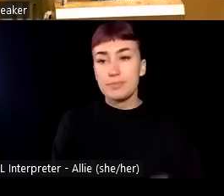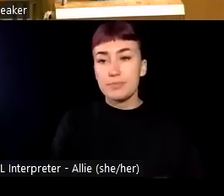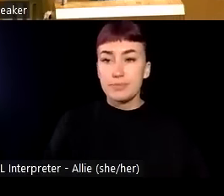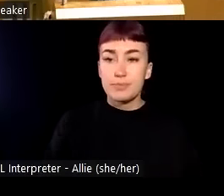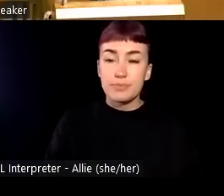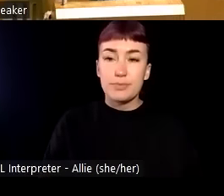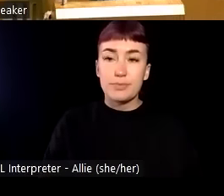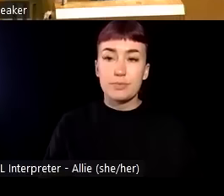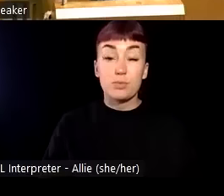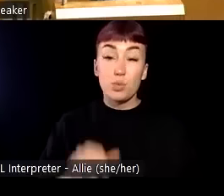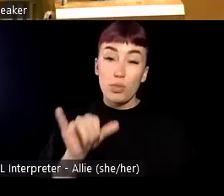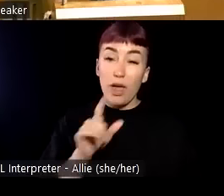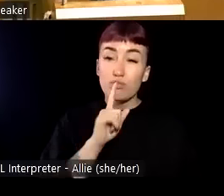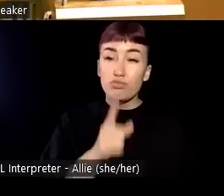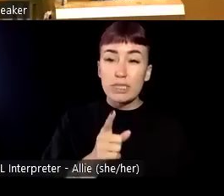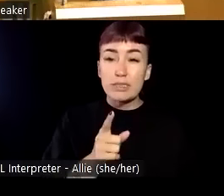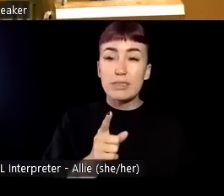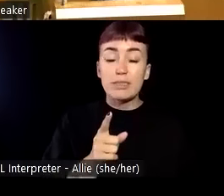really